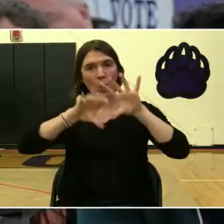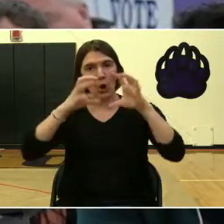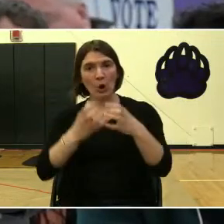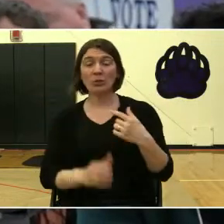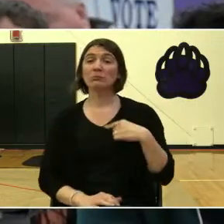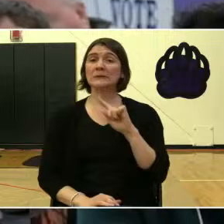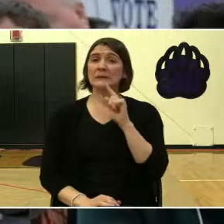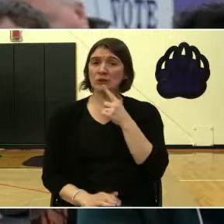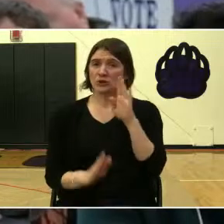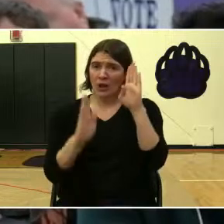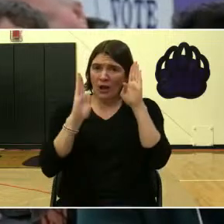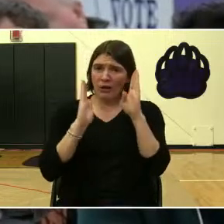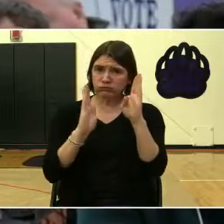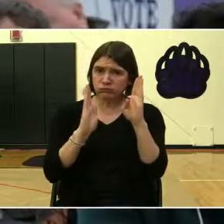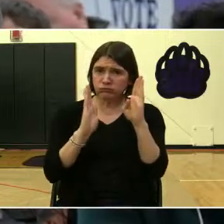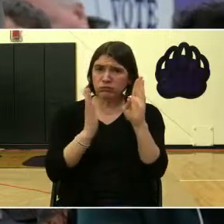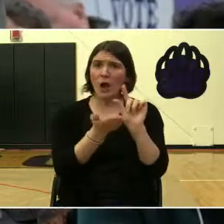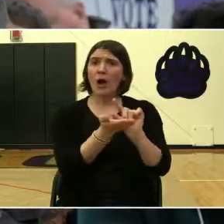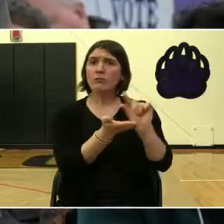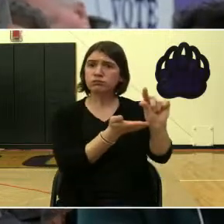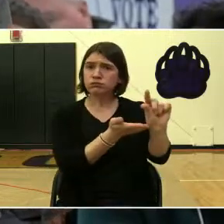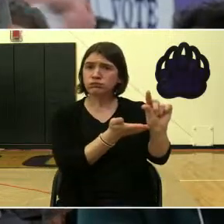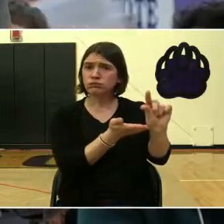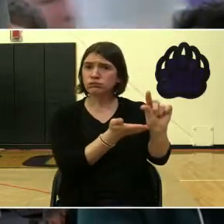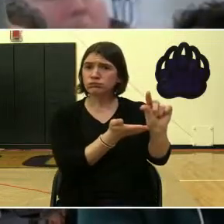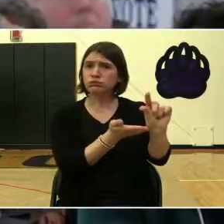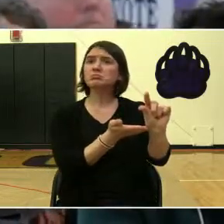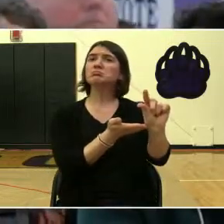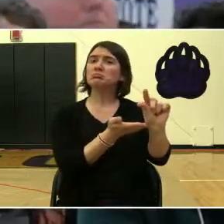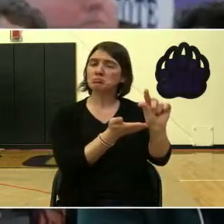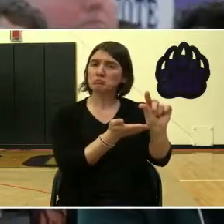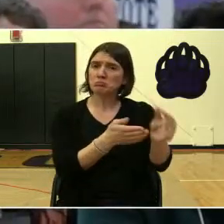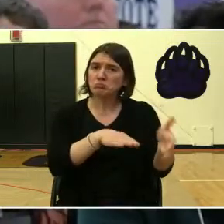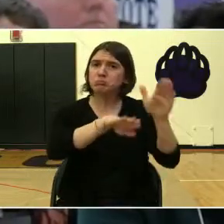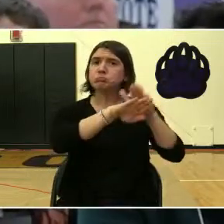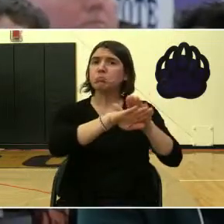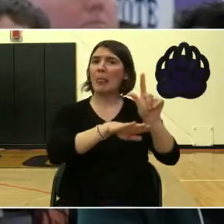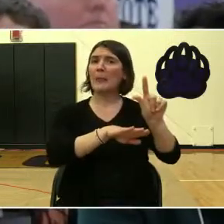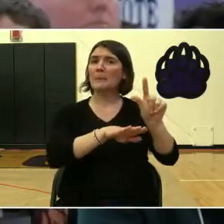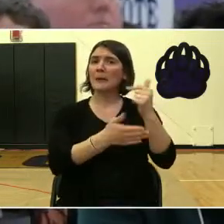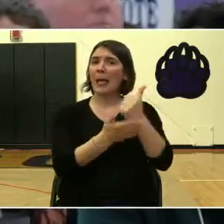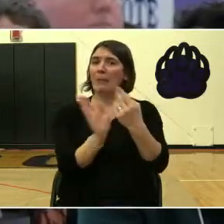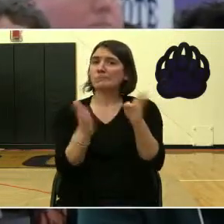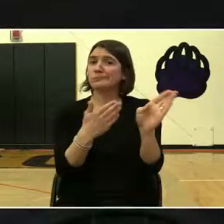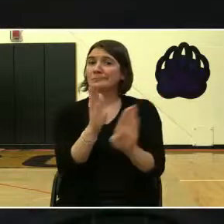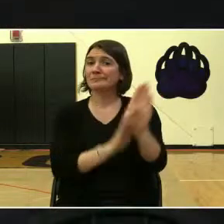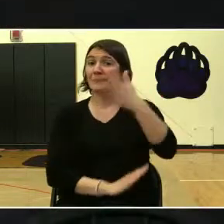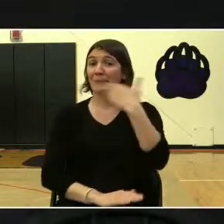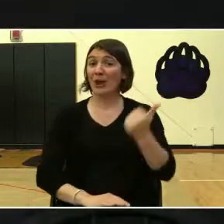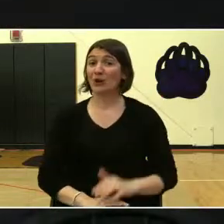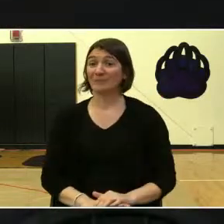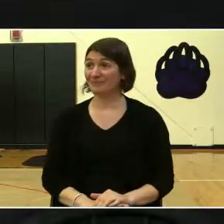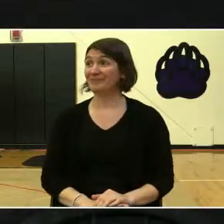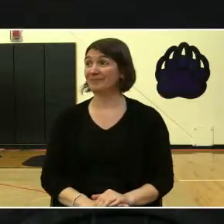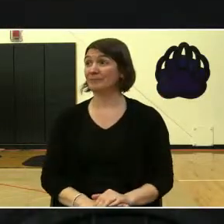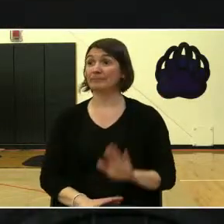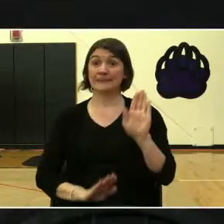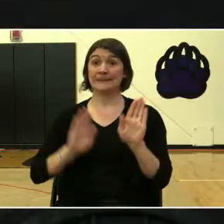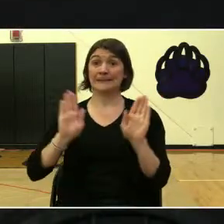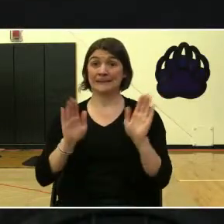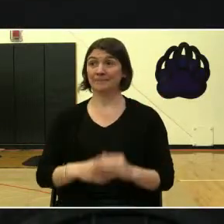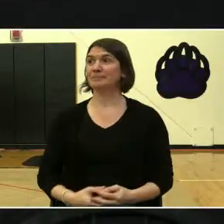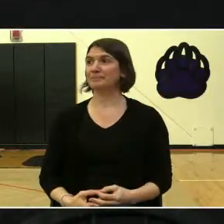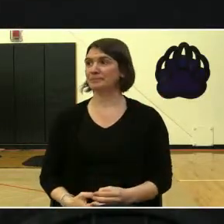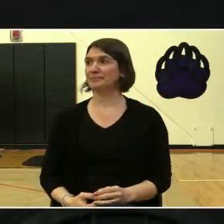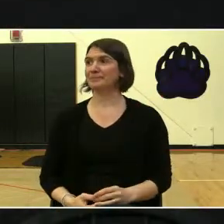this seriously enough to make a little nudge to the needle today thank you Dr